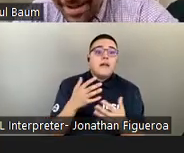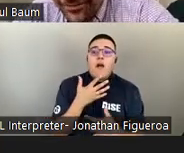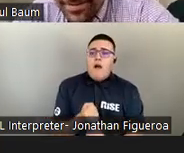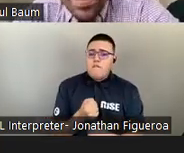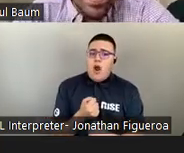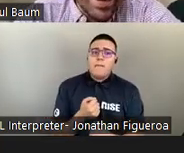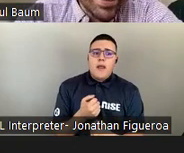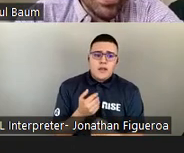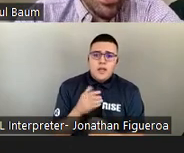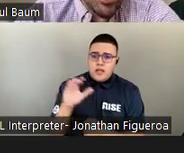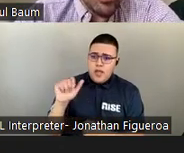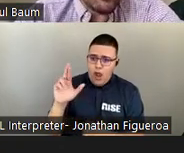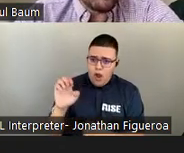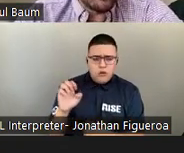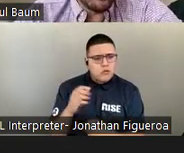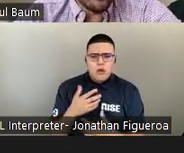Providing affirming care.